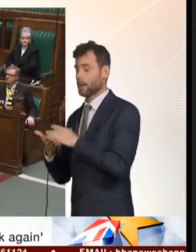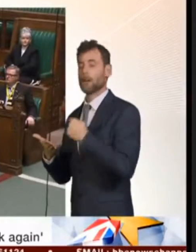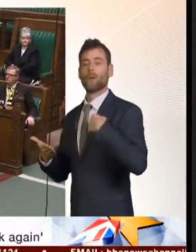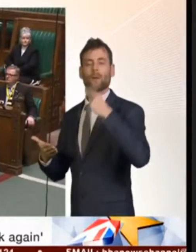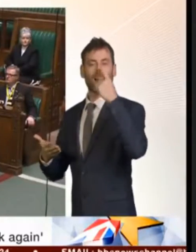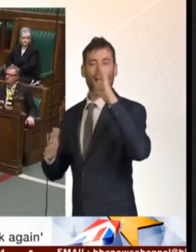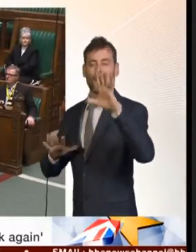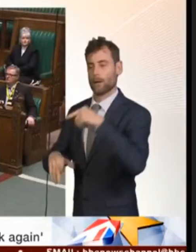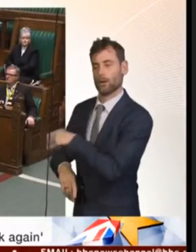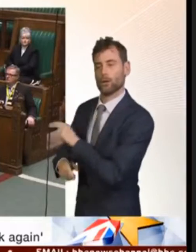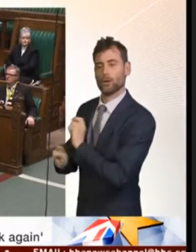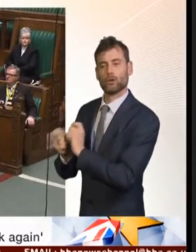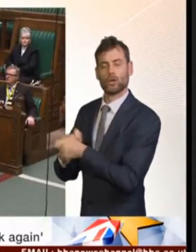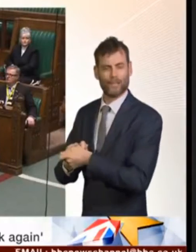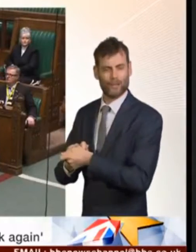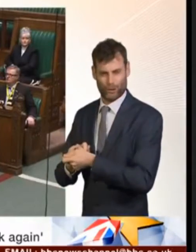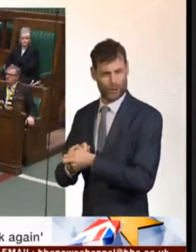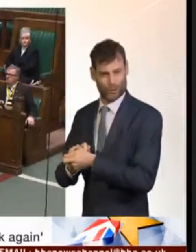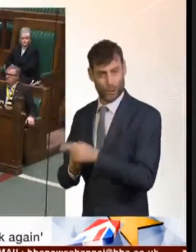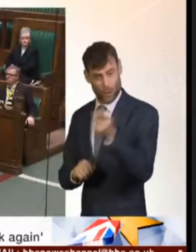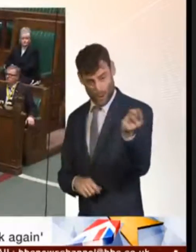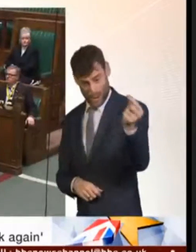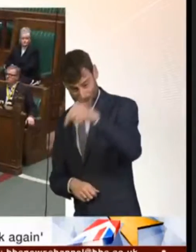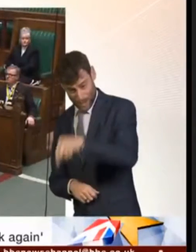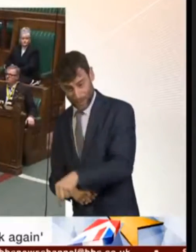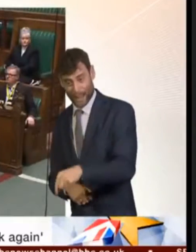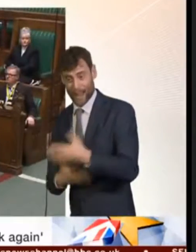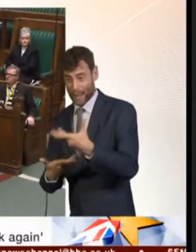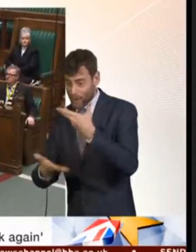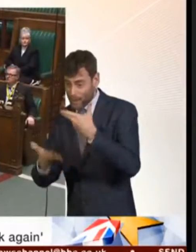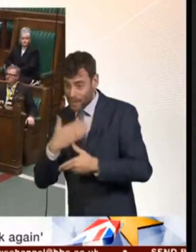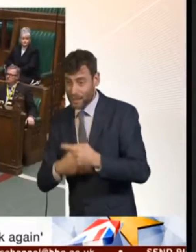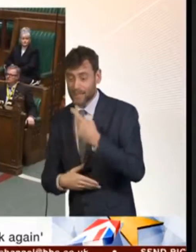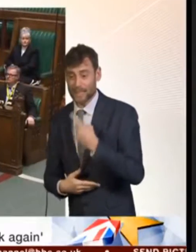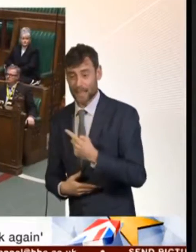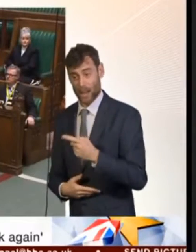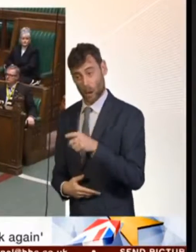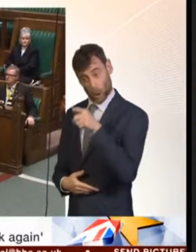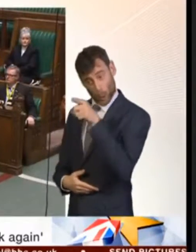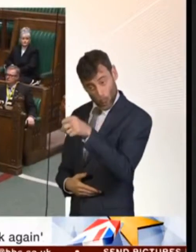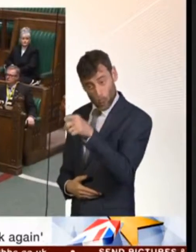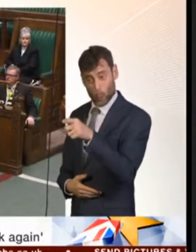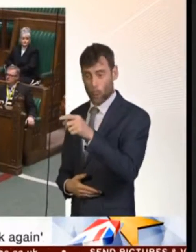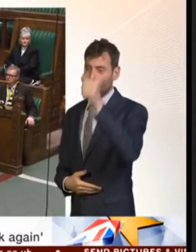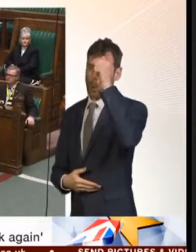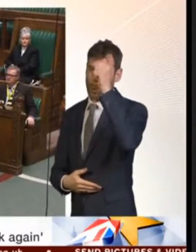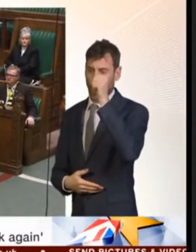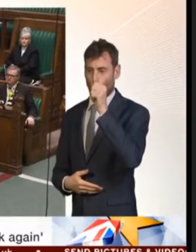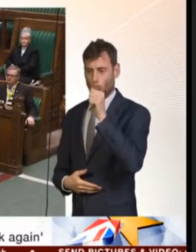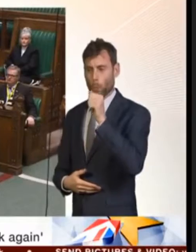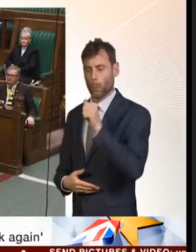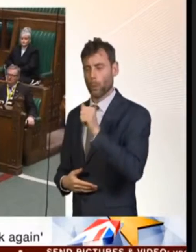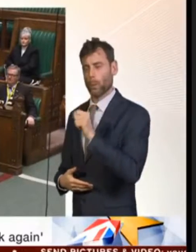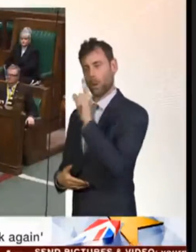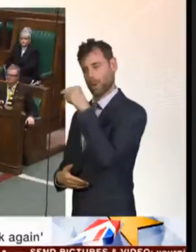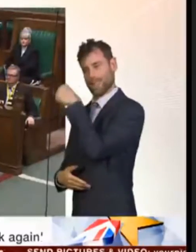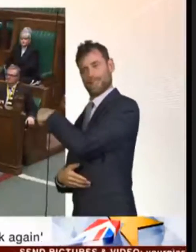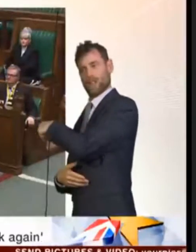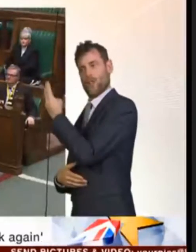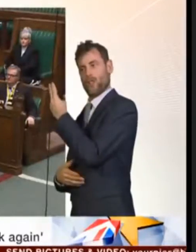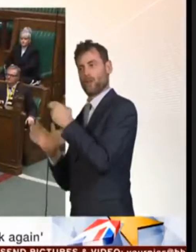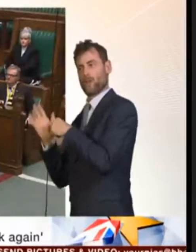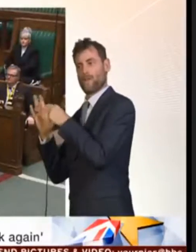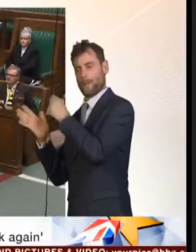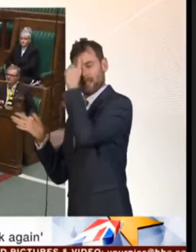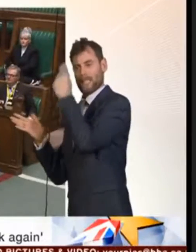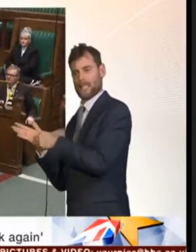here yesterday and today and tell Parliament that they, and not Parliament, know what it was that Parliament decided and know what it was